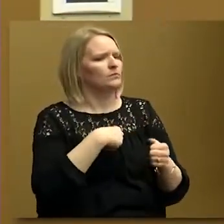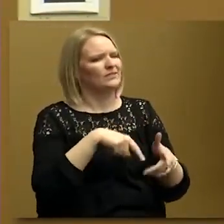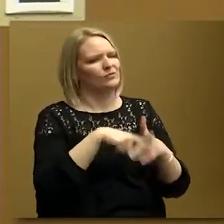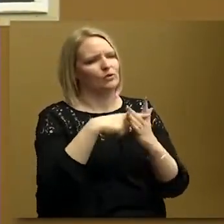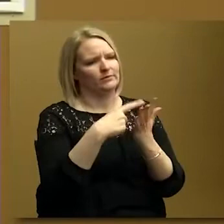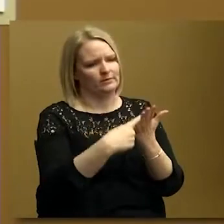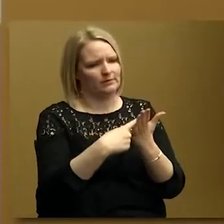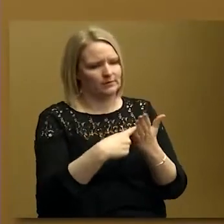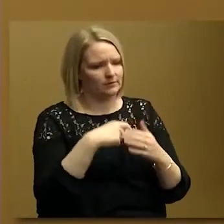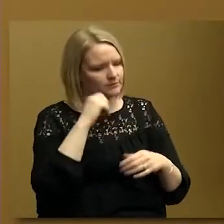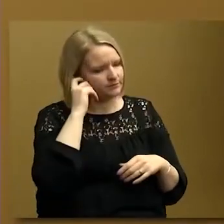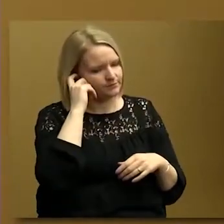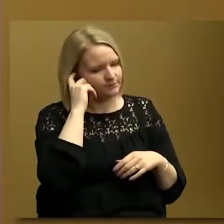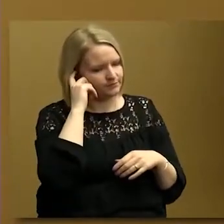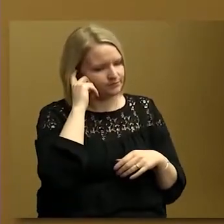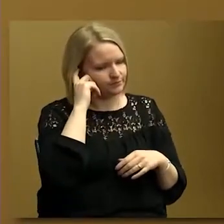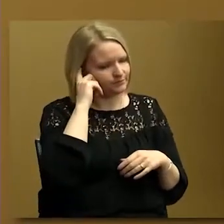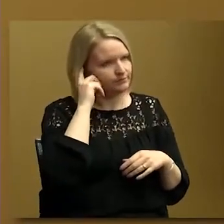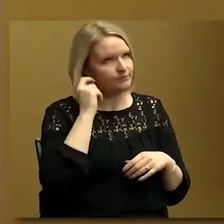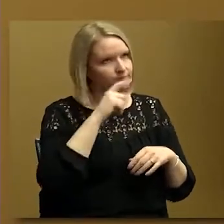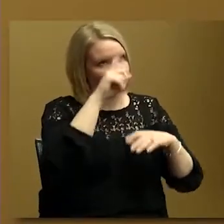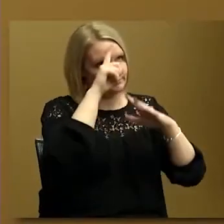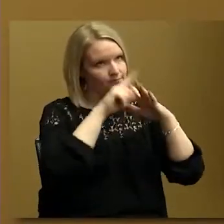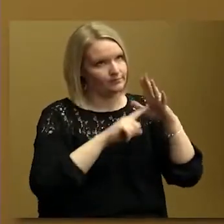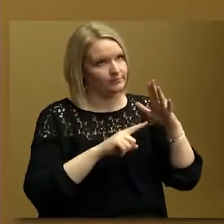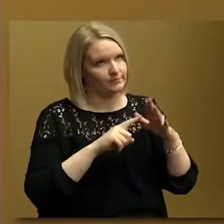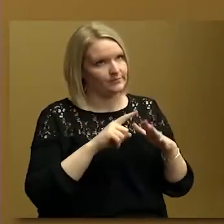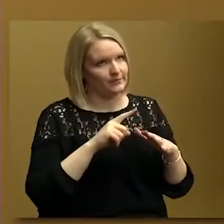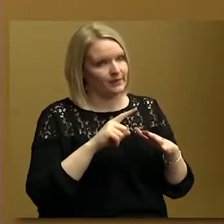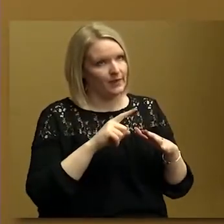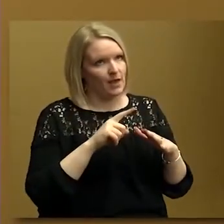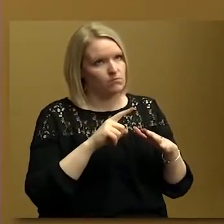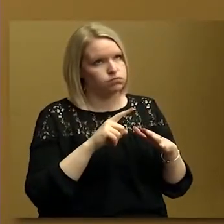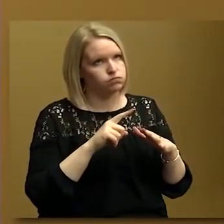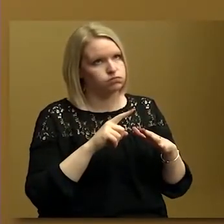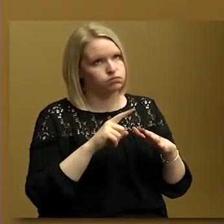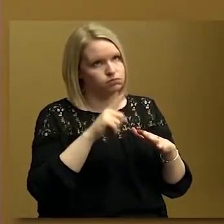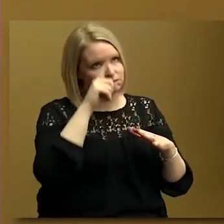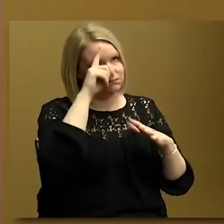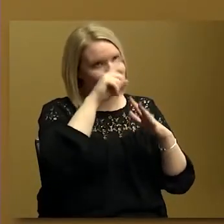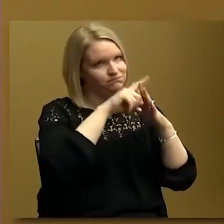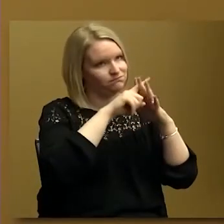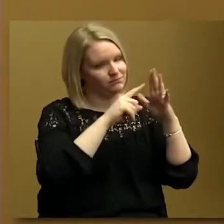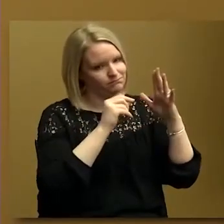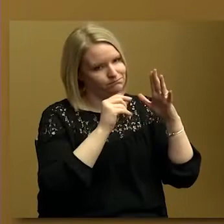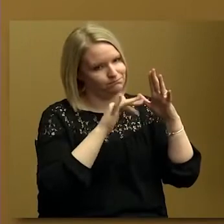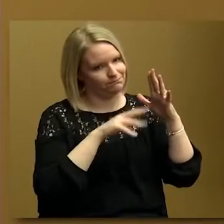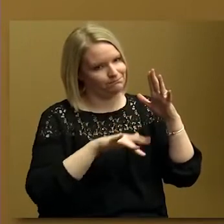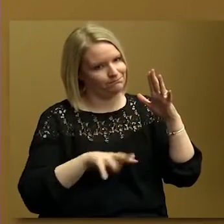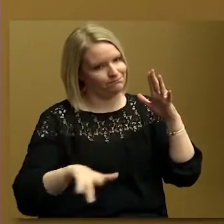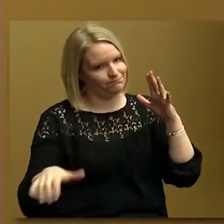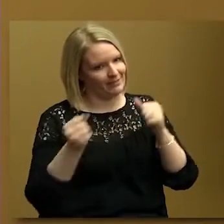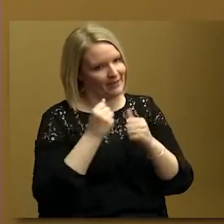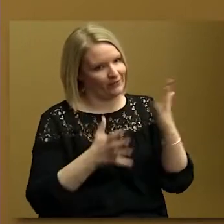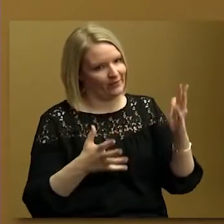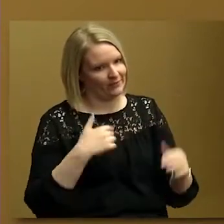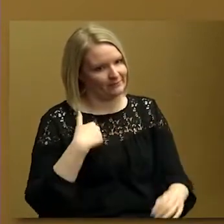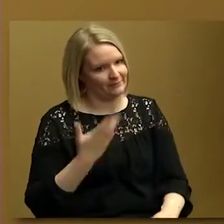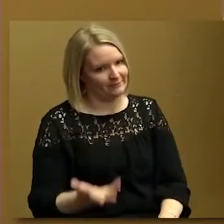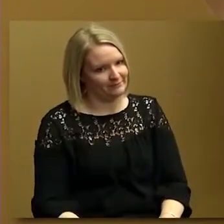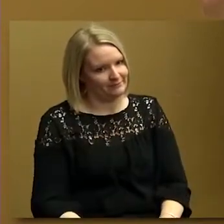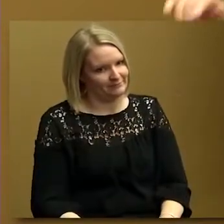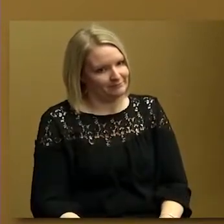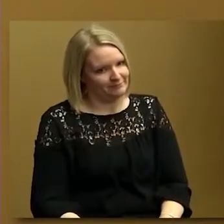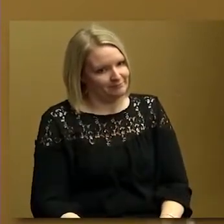about even their, and I lost it. I just lost that whole train of whatever I was going to, that just